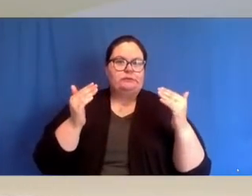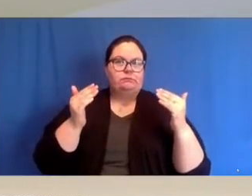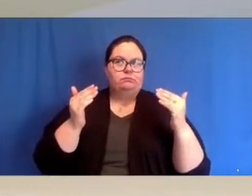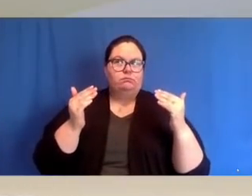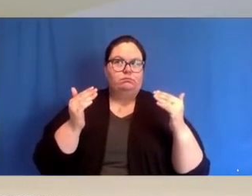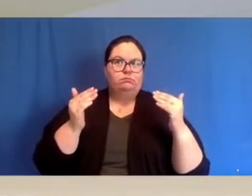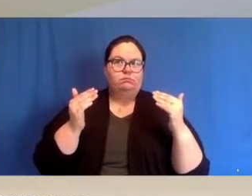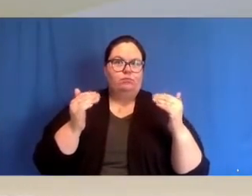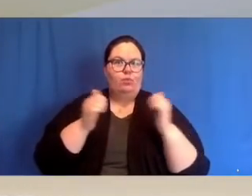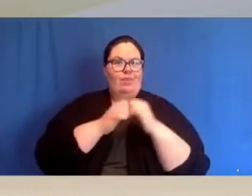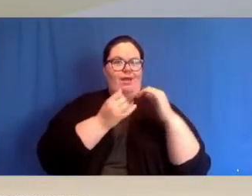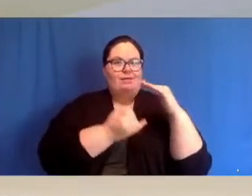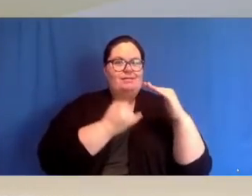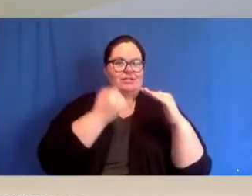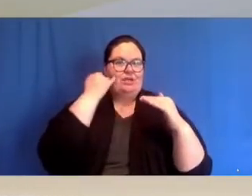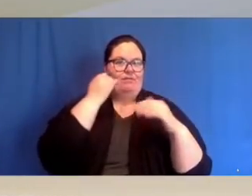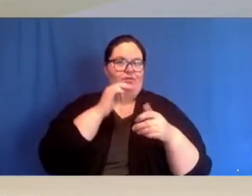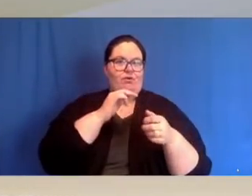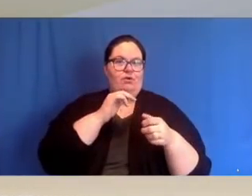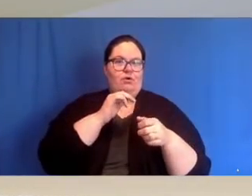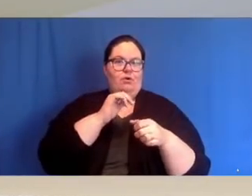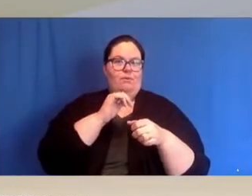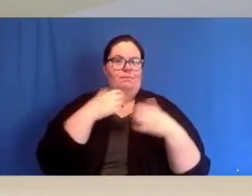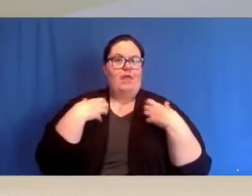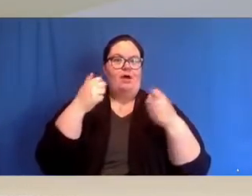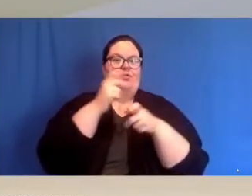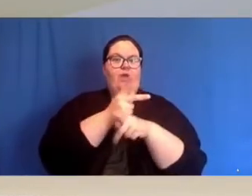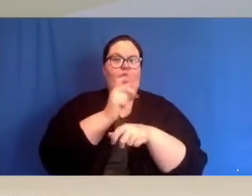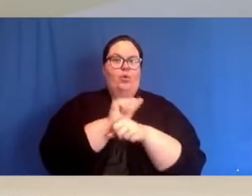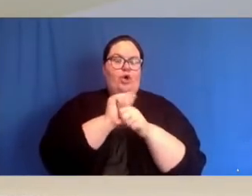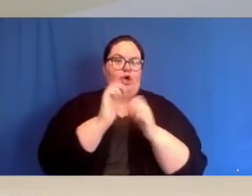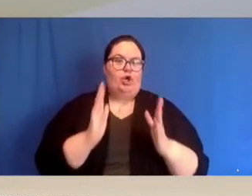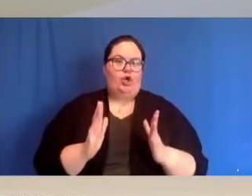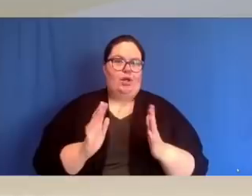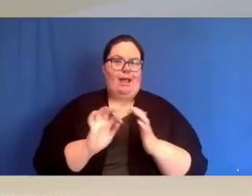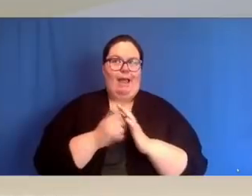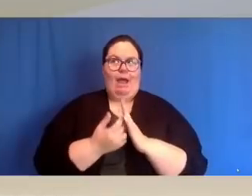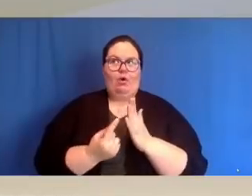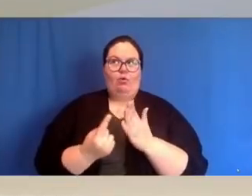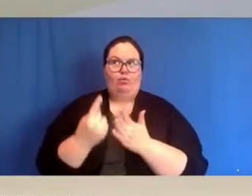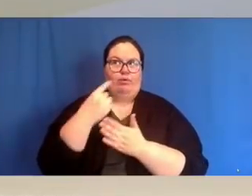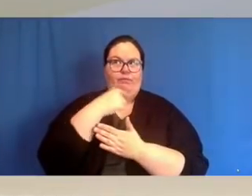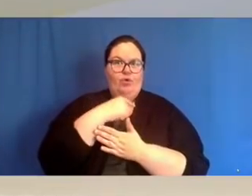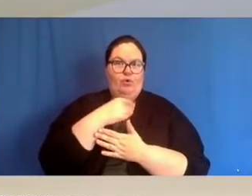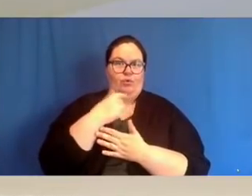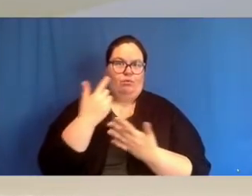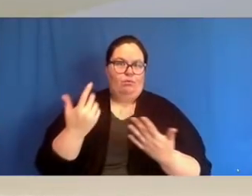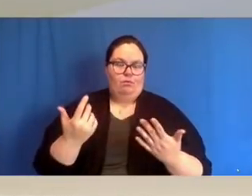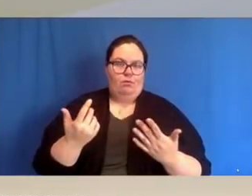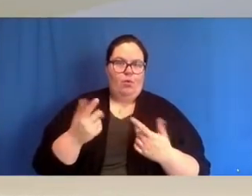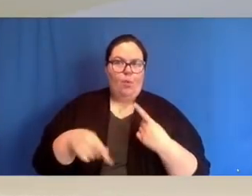with isolation going forward? How quickly will you be revisiting everything you're saying here?